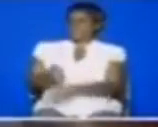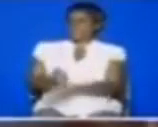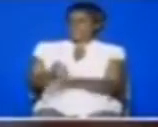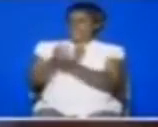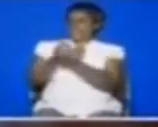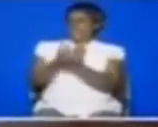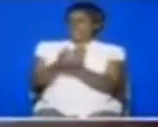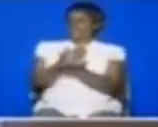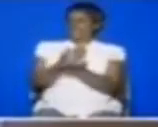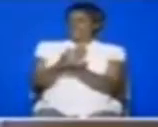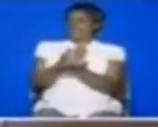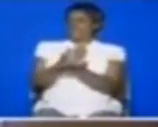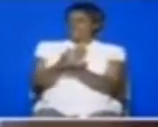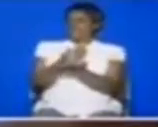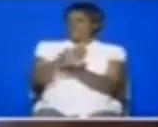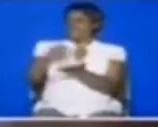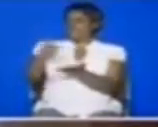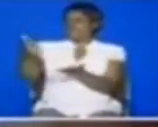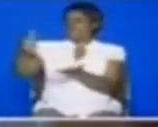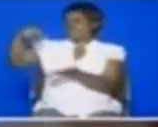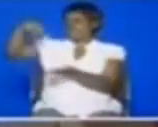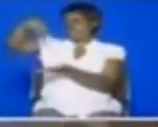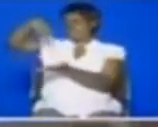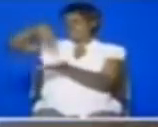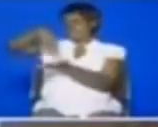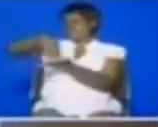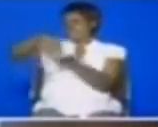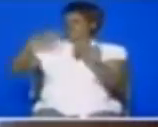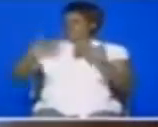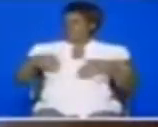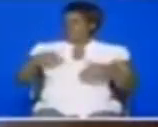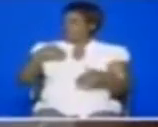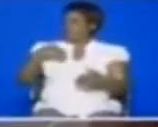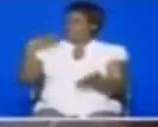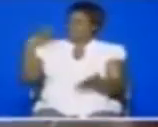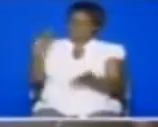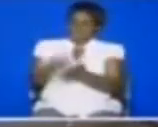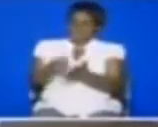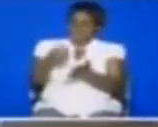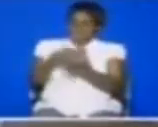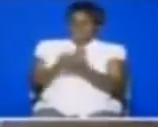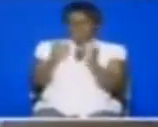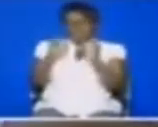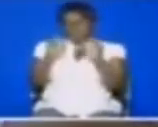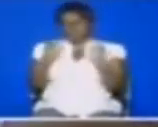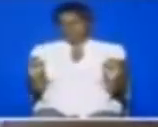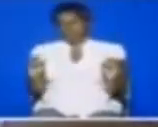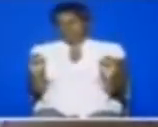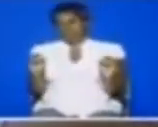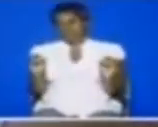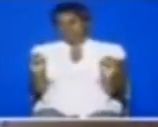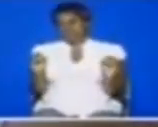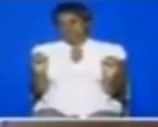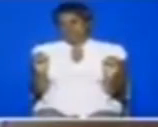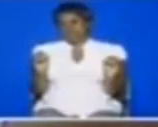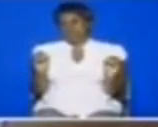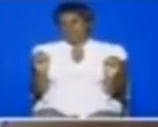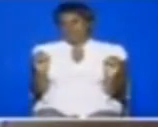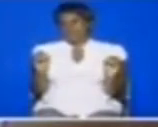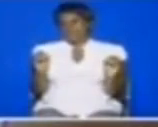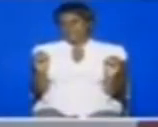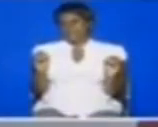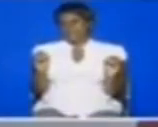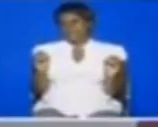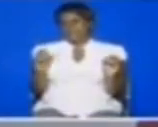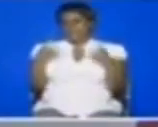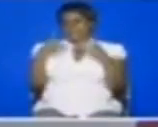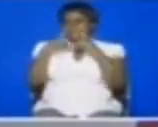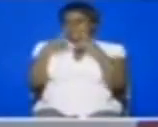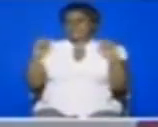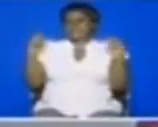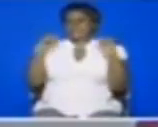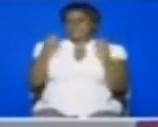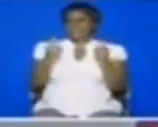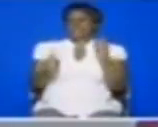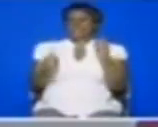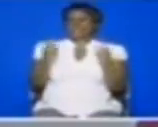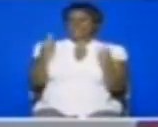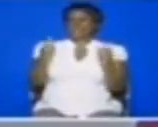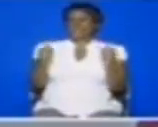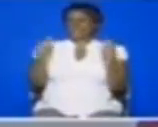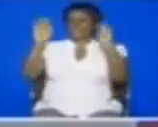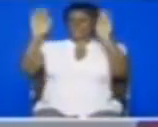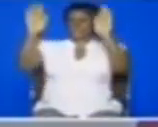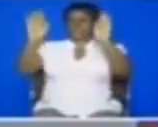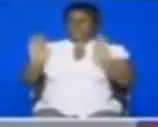which I've been doing, the other candidates. Some of them don't have banners. They're not visible. Mm-hmm. Yeah. All right. What is the message that you're sending in